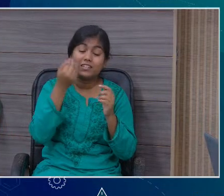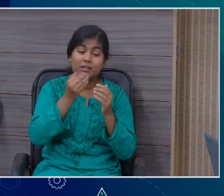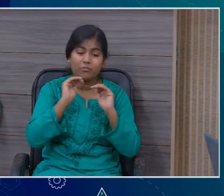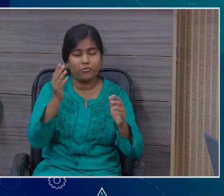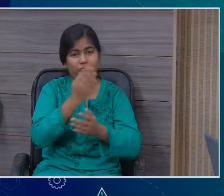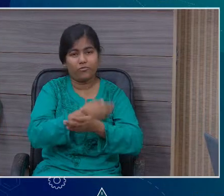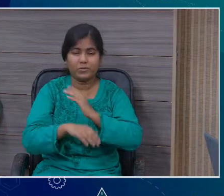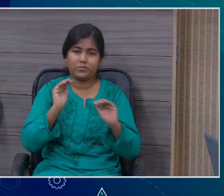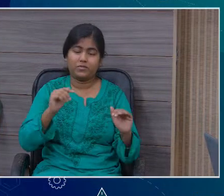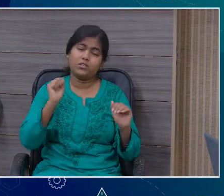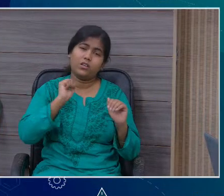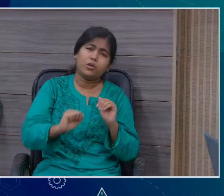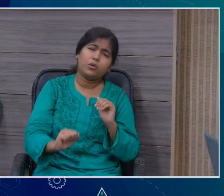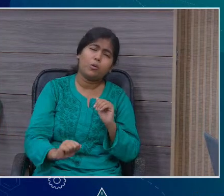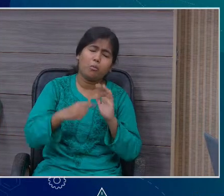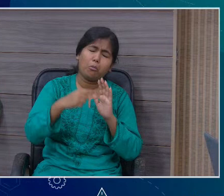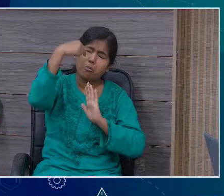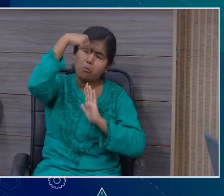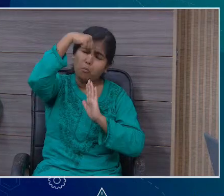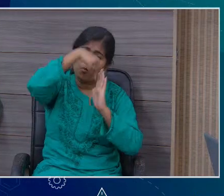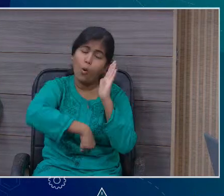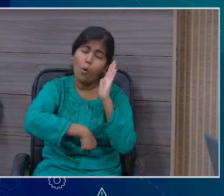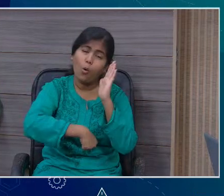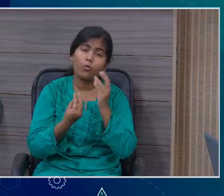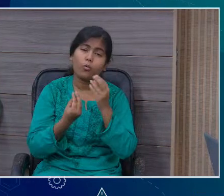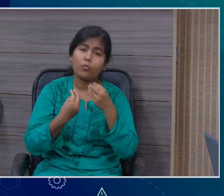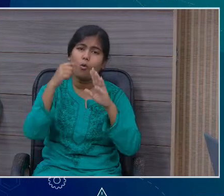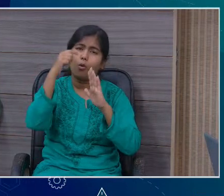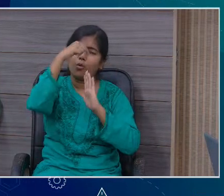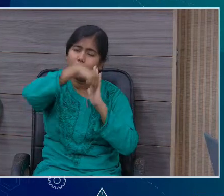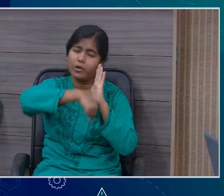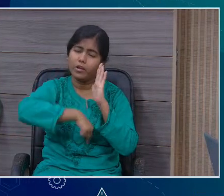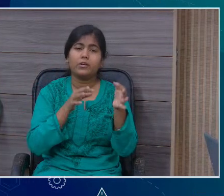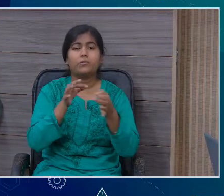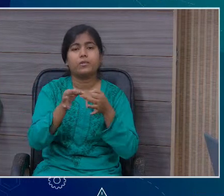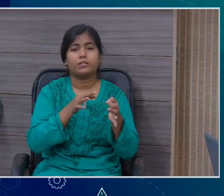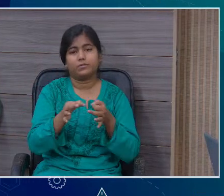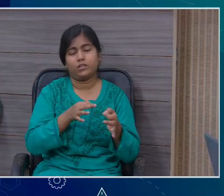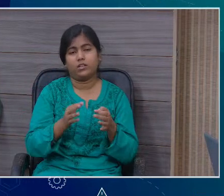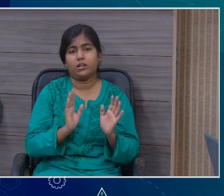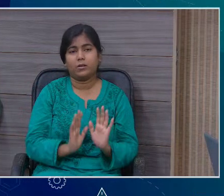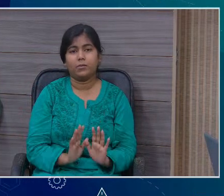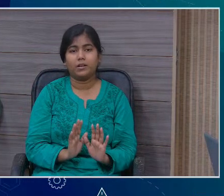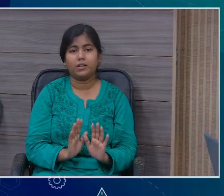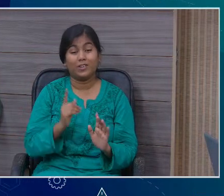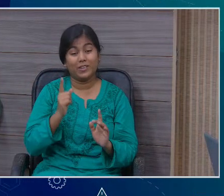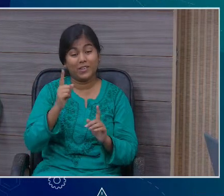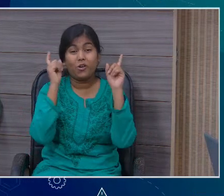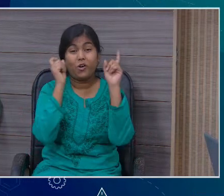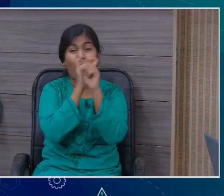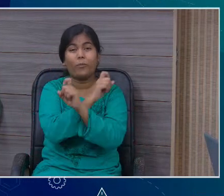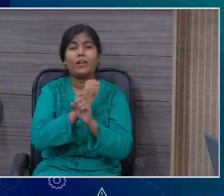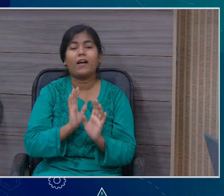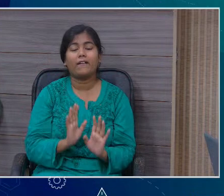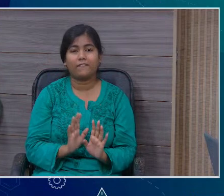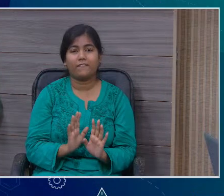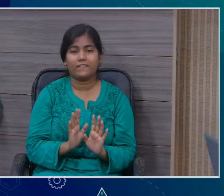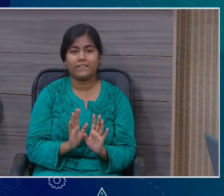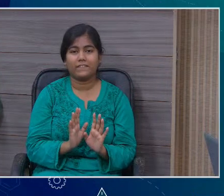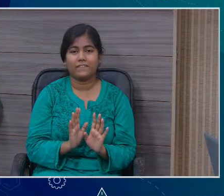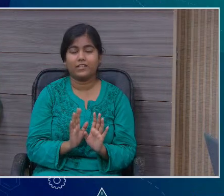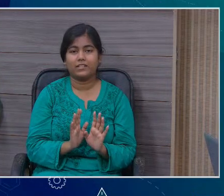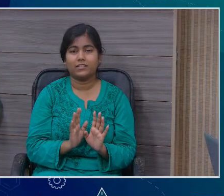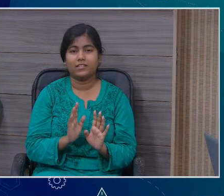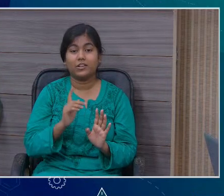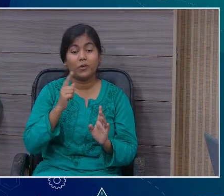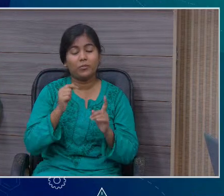Because these concepts as they are very complicated. And to teach these concepts we need this cooperation of